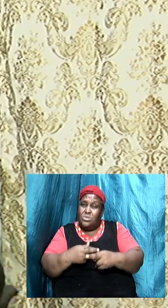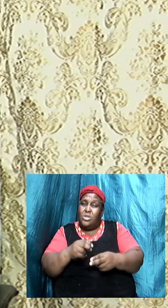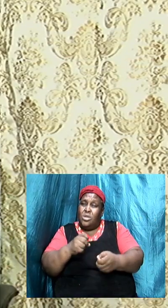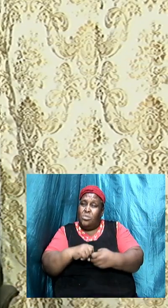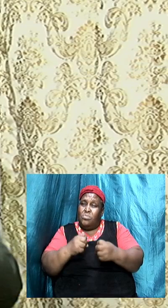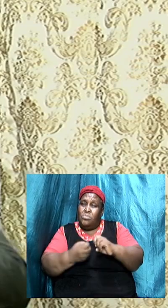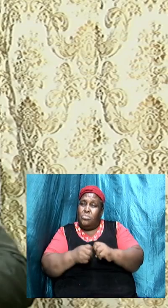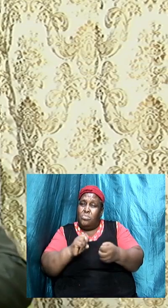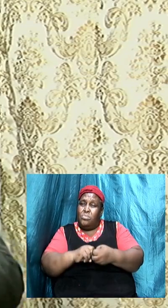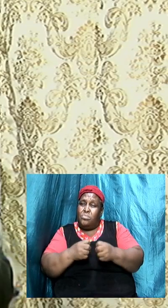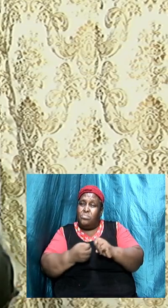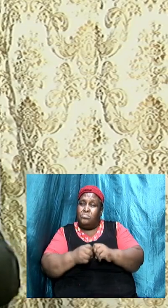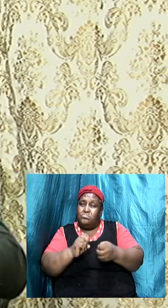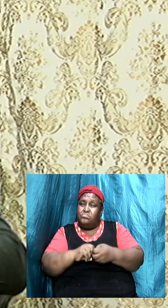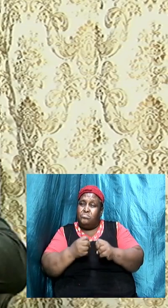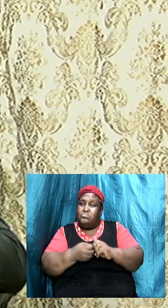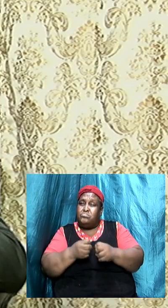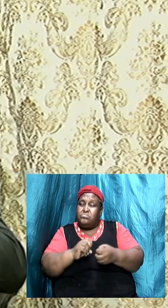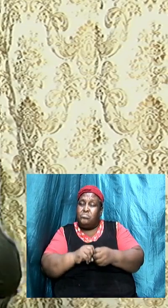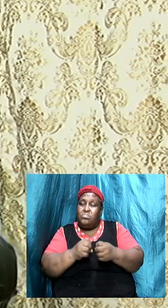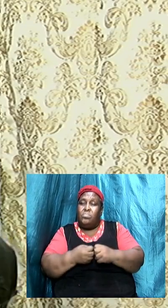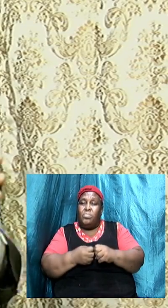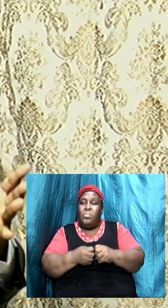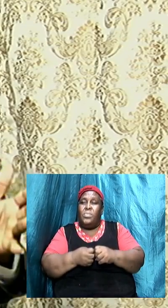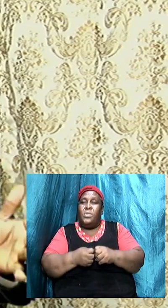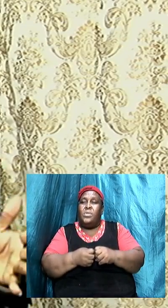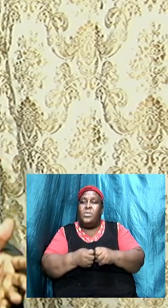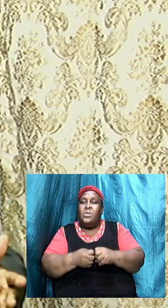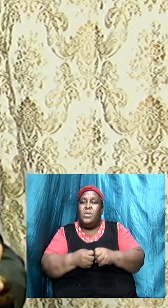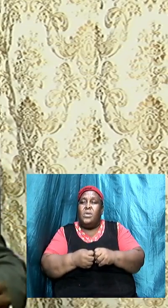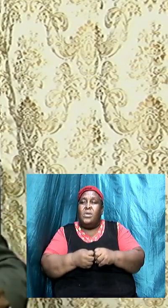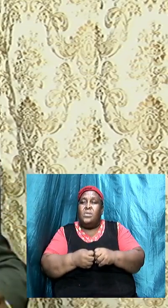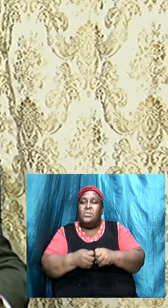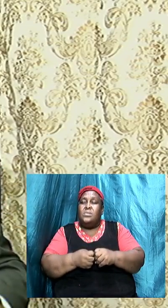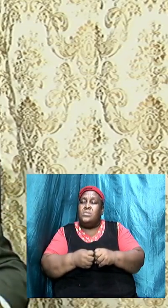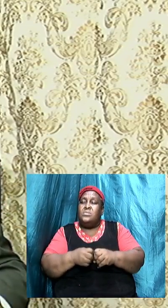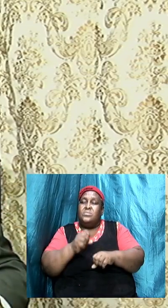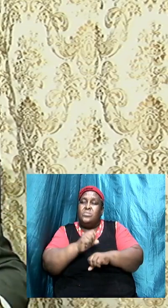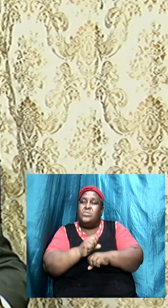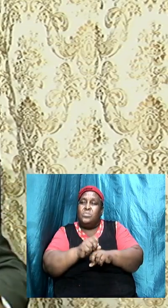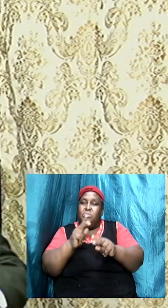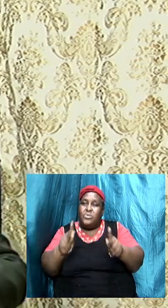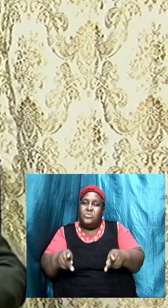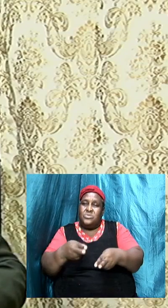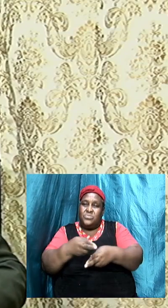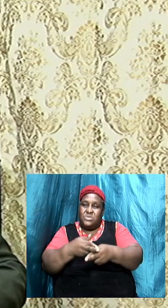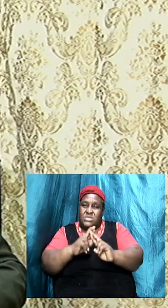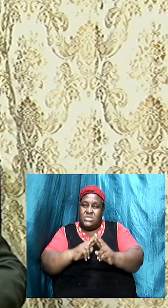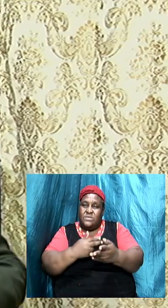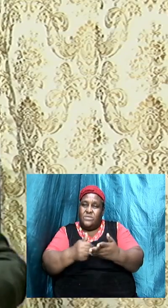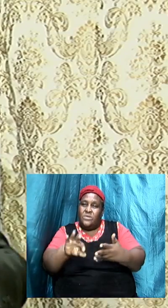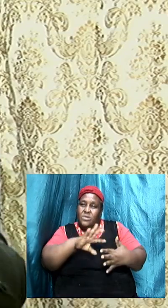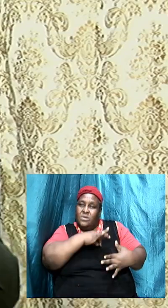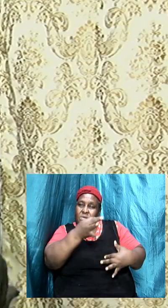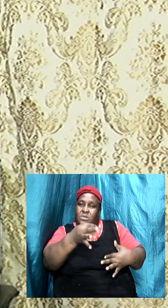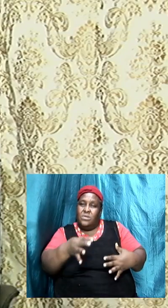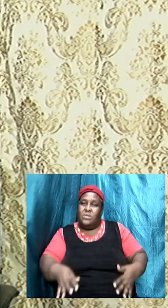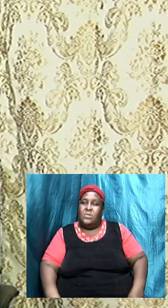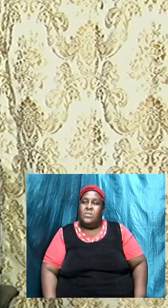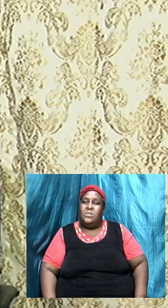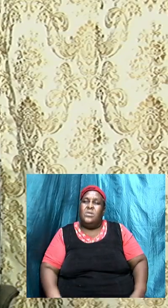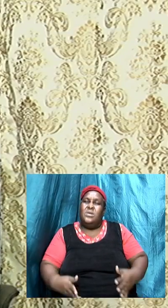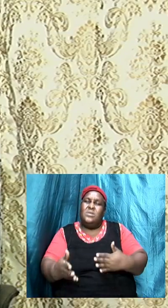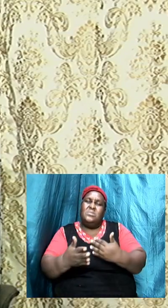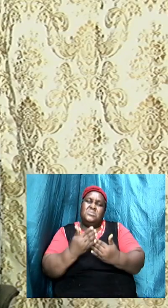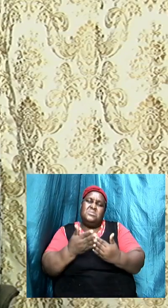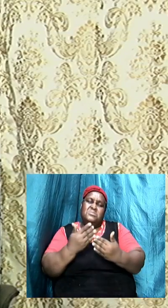And I might tell you that story. And it just work the person to get the Holy Ghost. I mean, I said, God. So there are just some